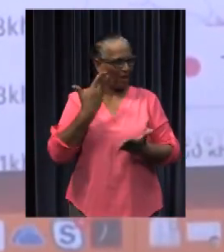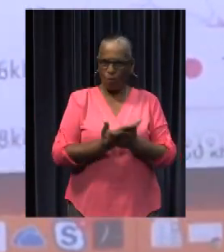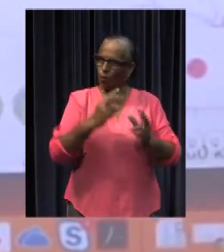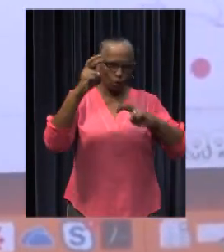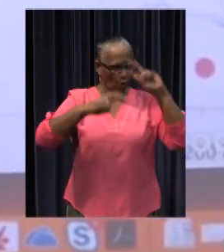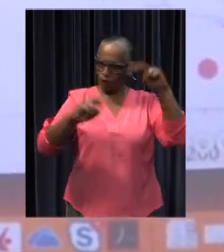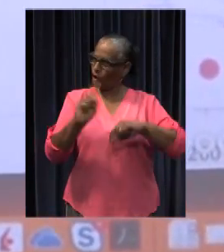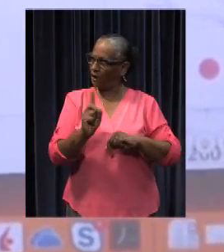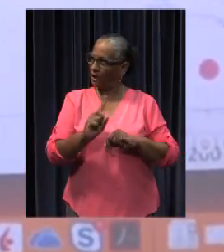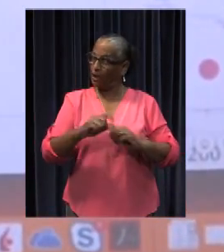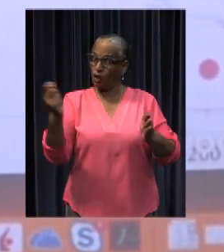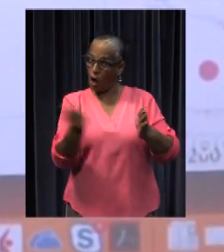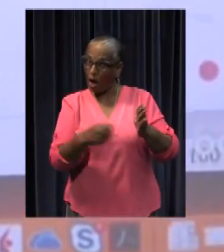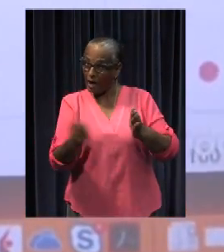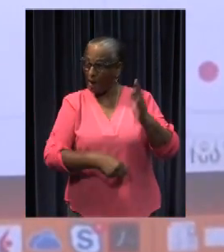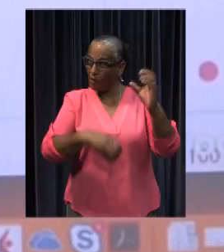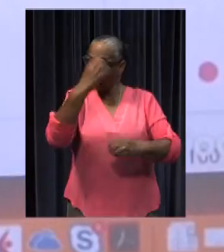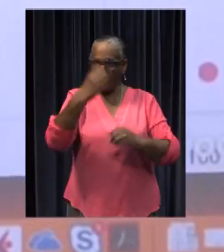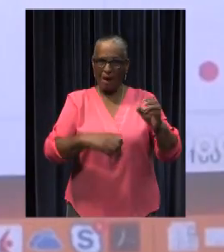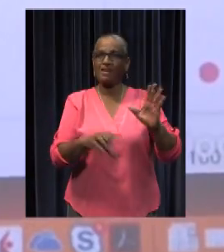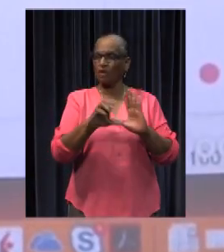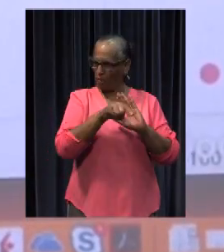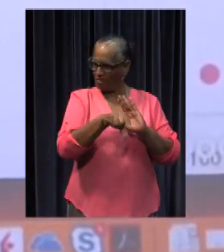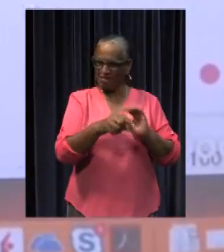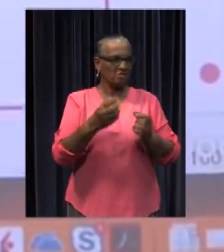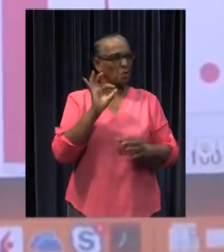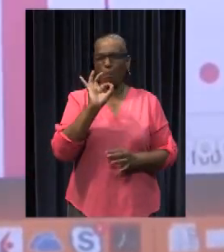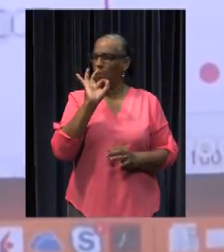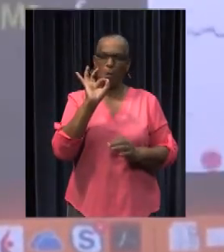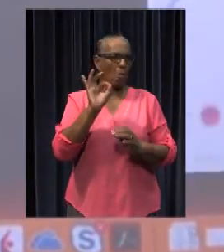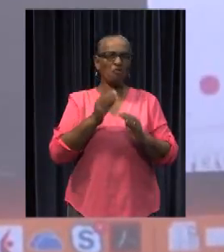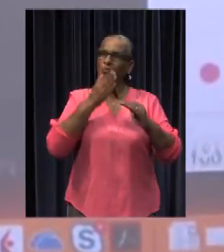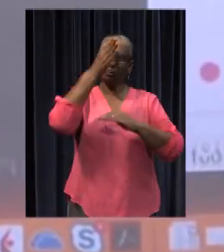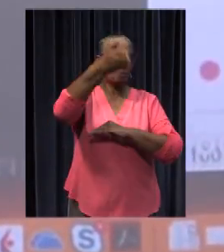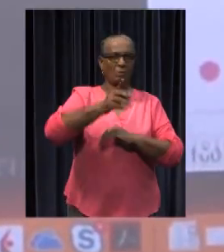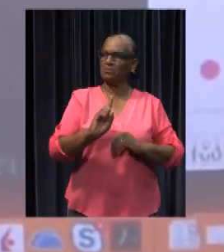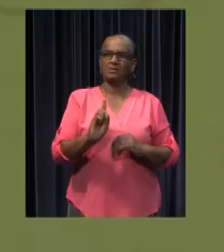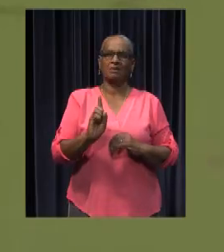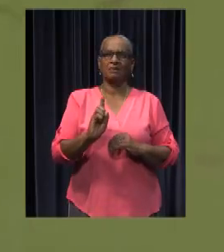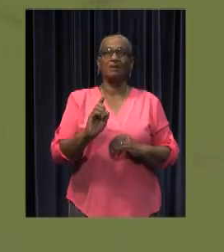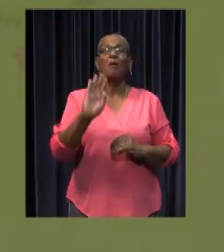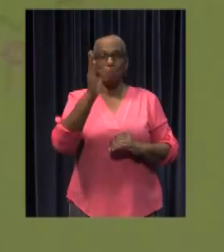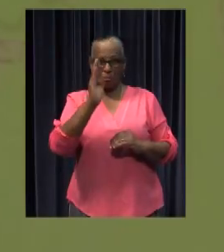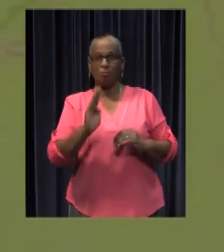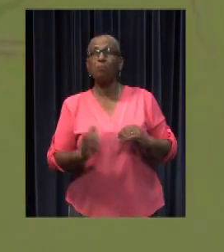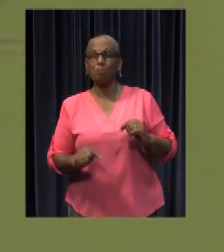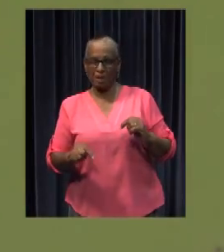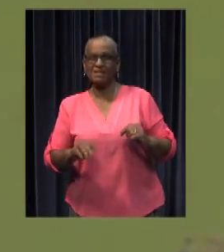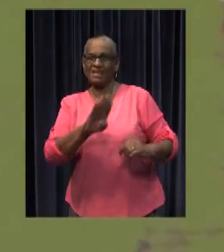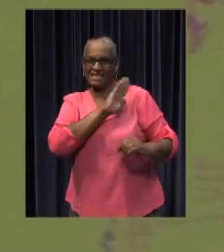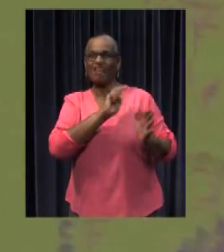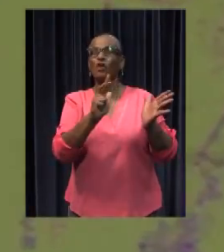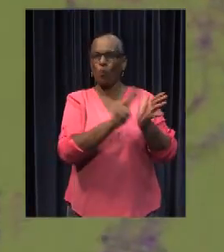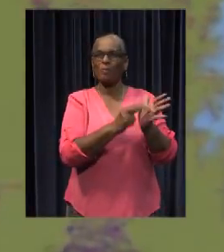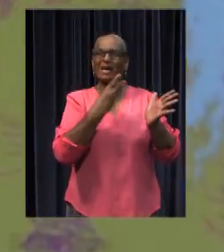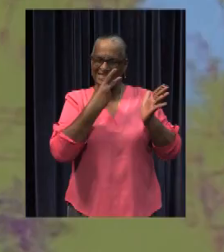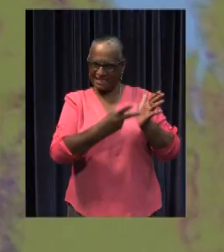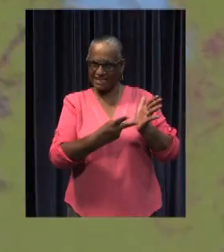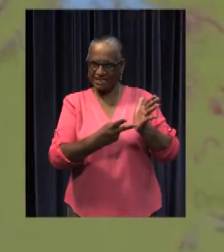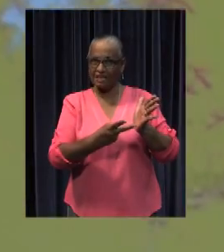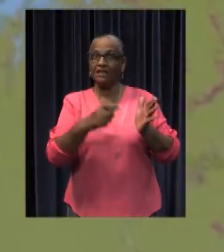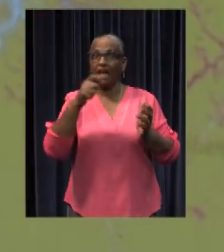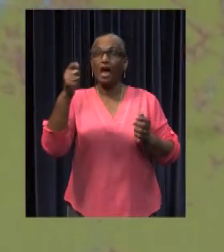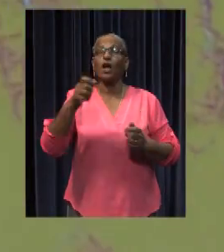93%. But the uncontrolled logging and concessions do not create a good picture for the future. In Brazil, the